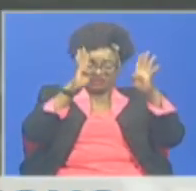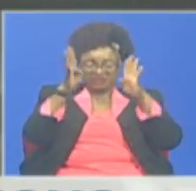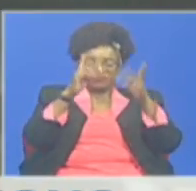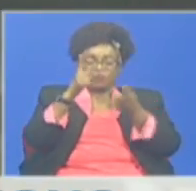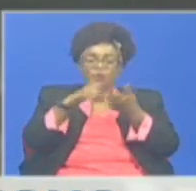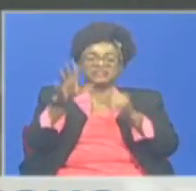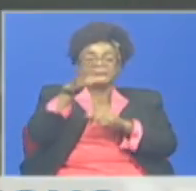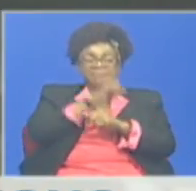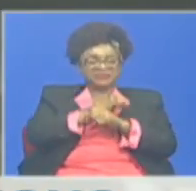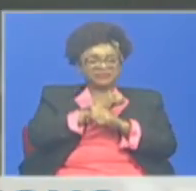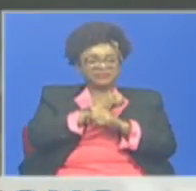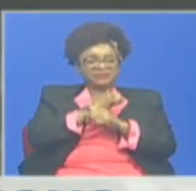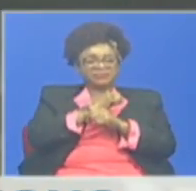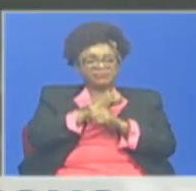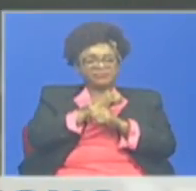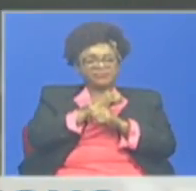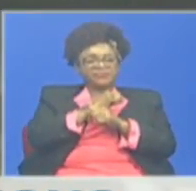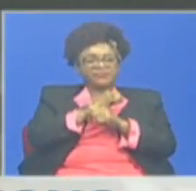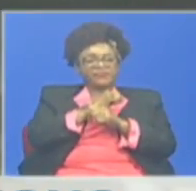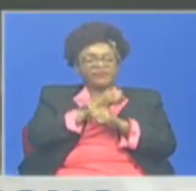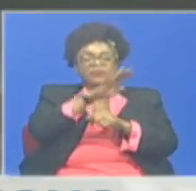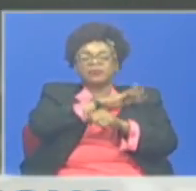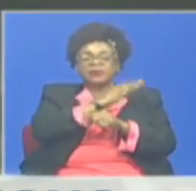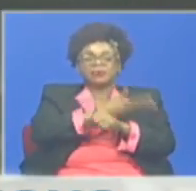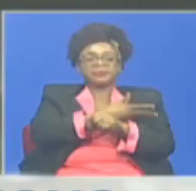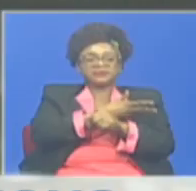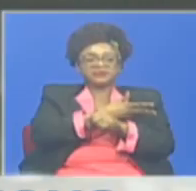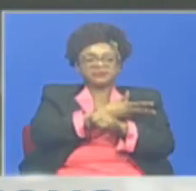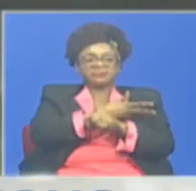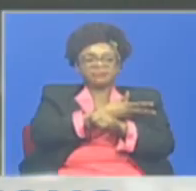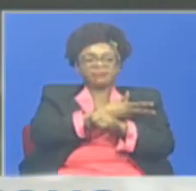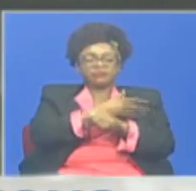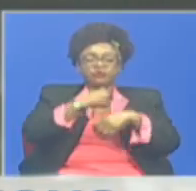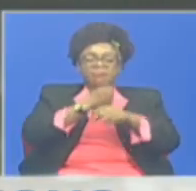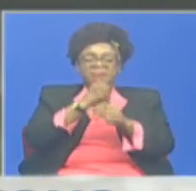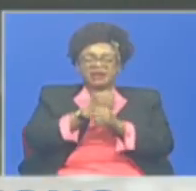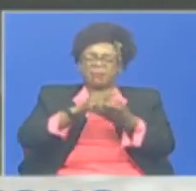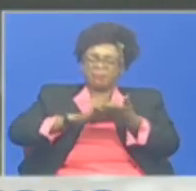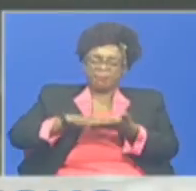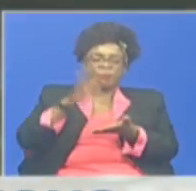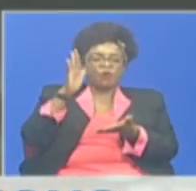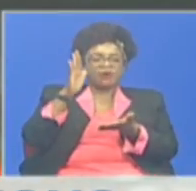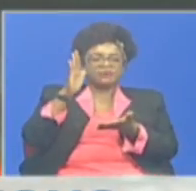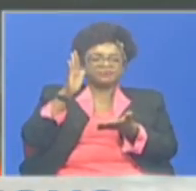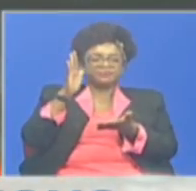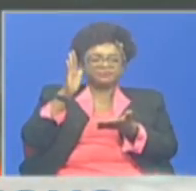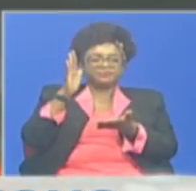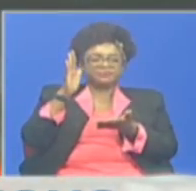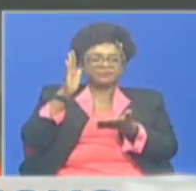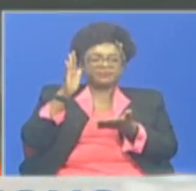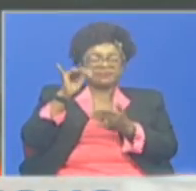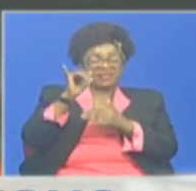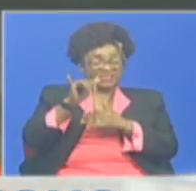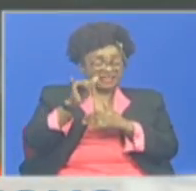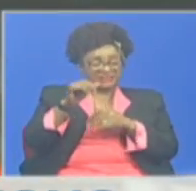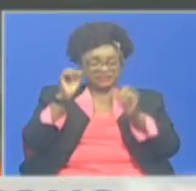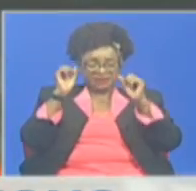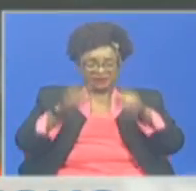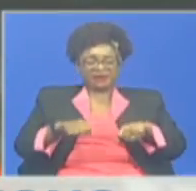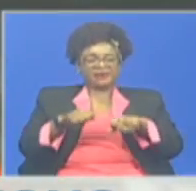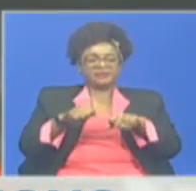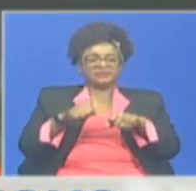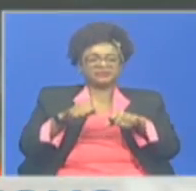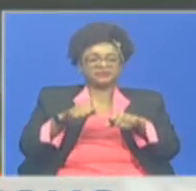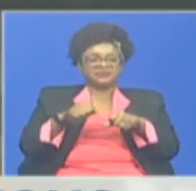sometimes is the capacity to commercialize these inventions. Banks can be very, very